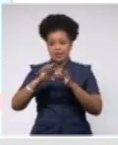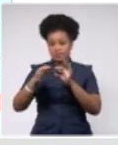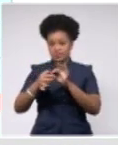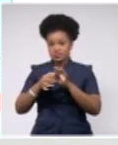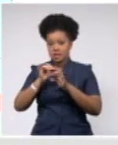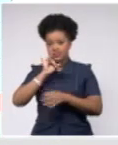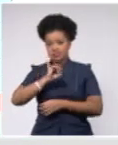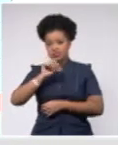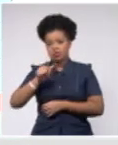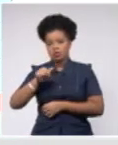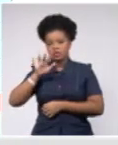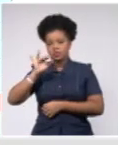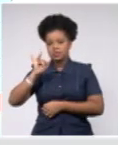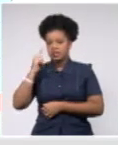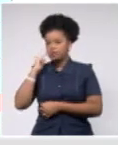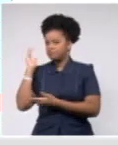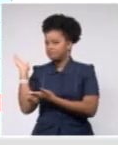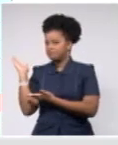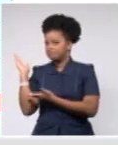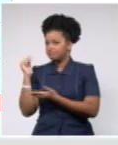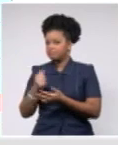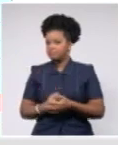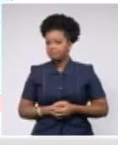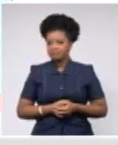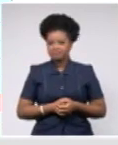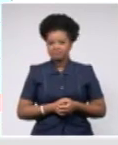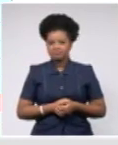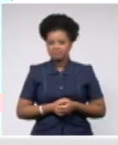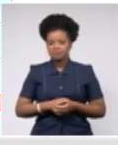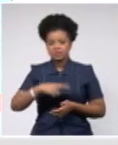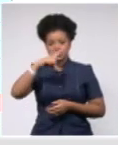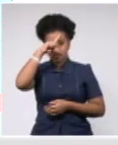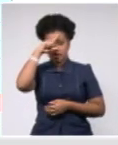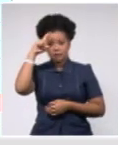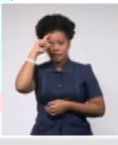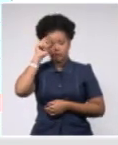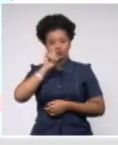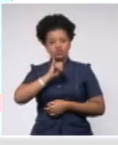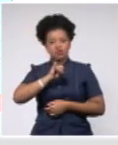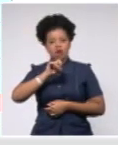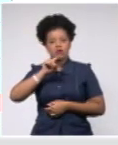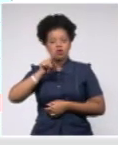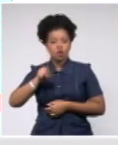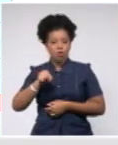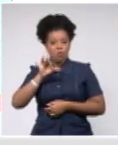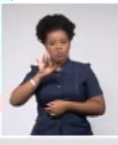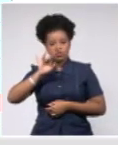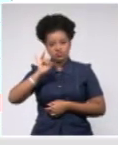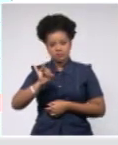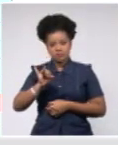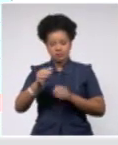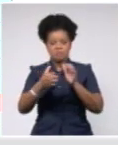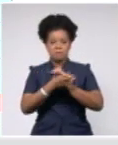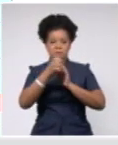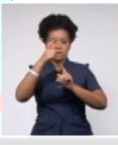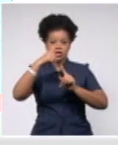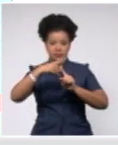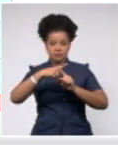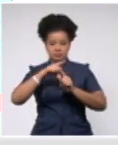7.57, Sancti Spiritus 6.87, Matanzas